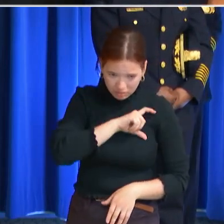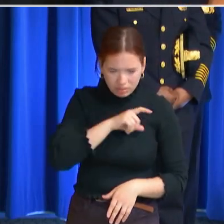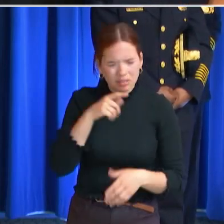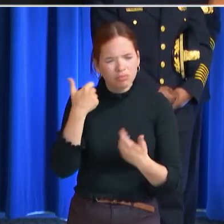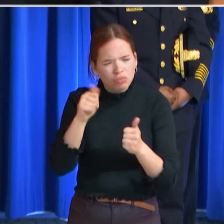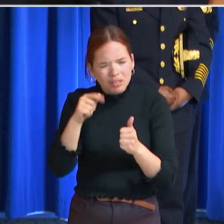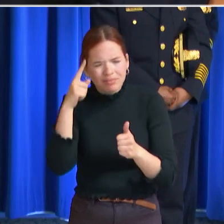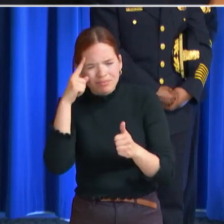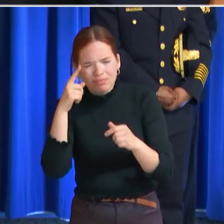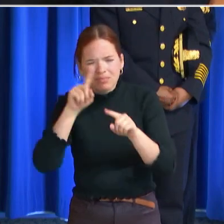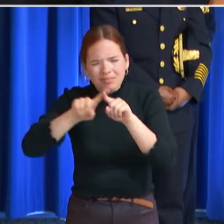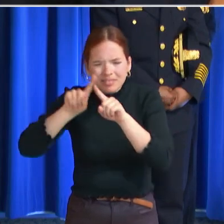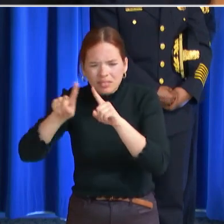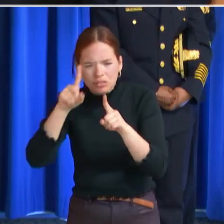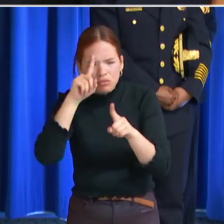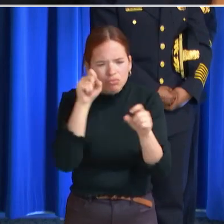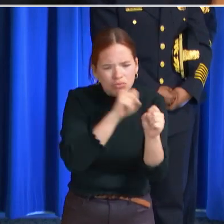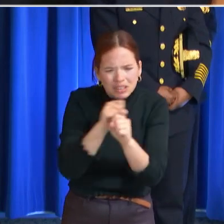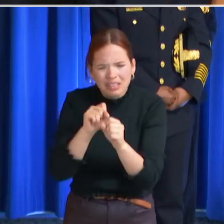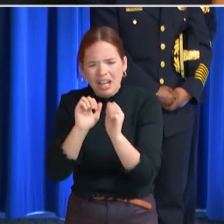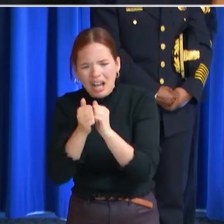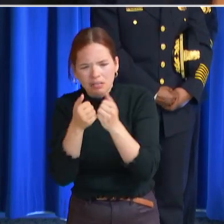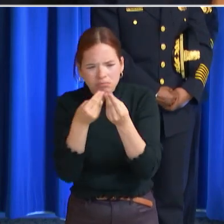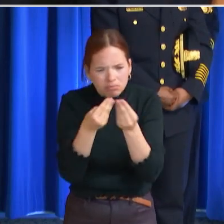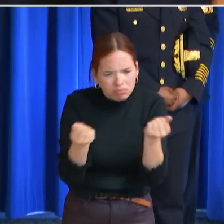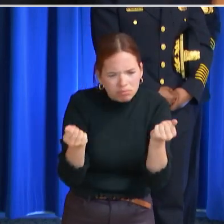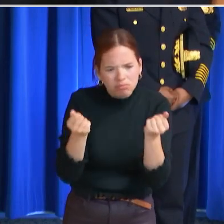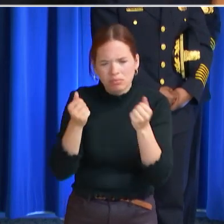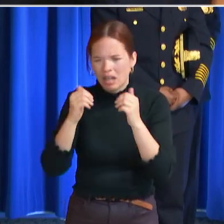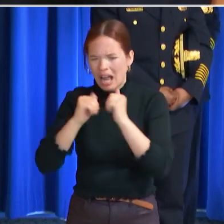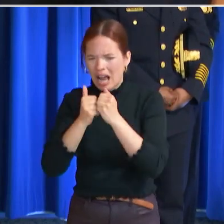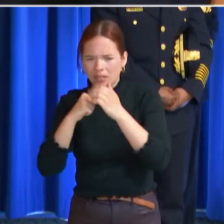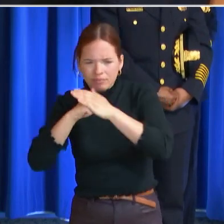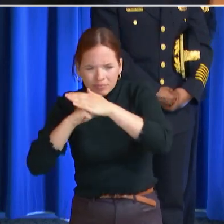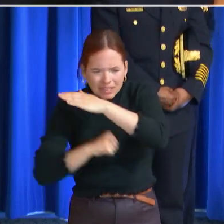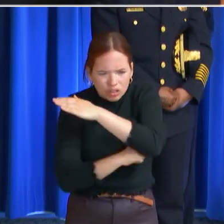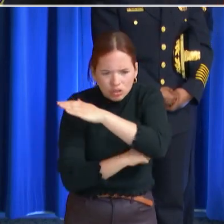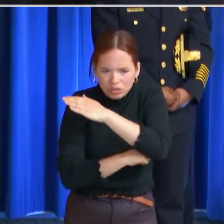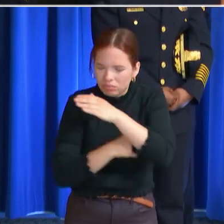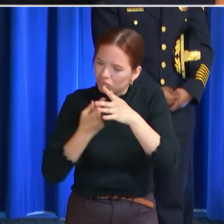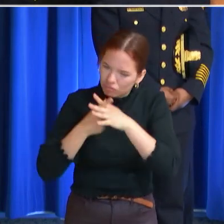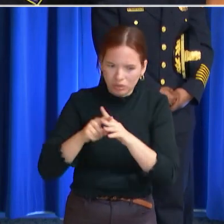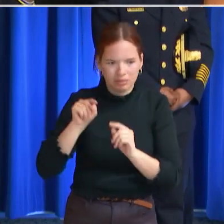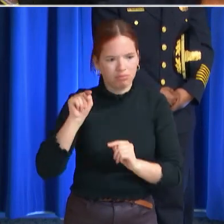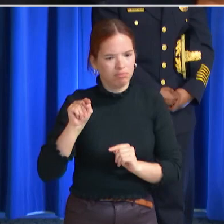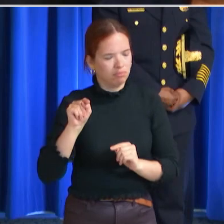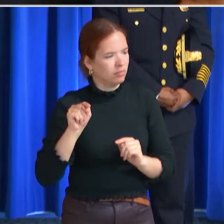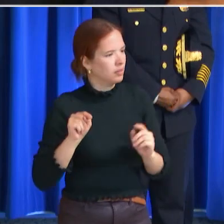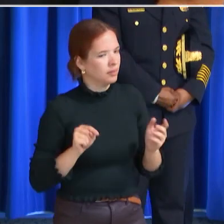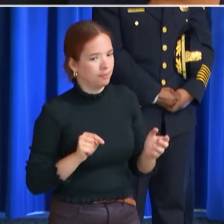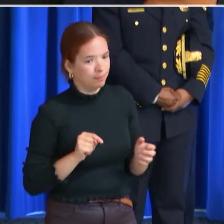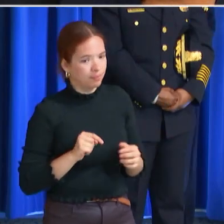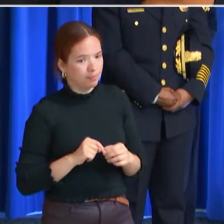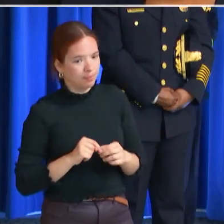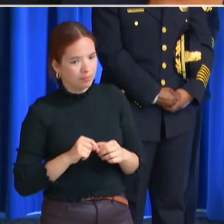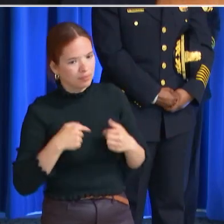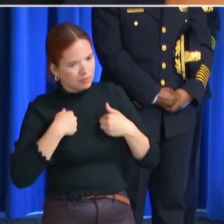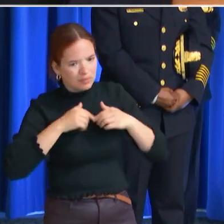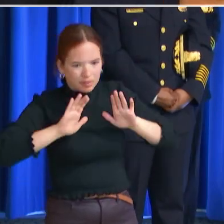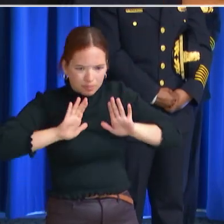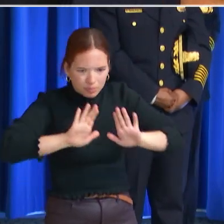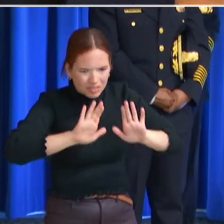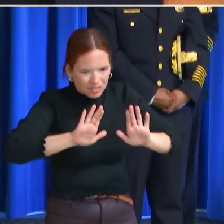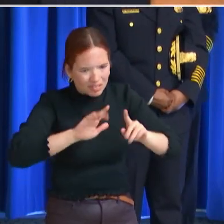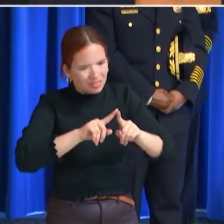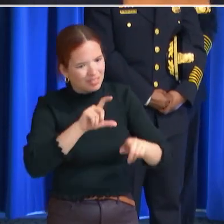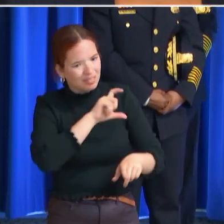and building on really a firm foundation that has already started here. So are you finding that you're getting any pushback from officers on this? I'm not